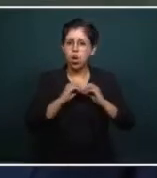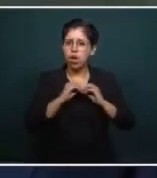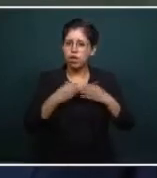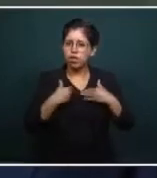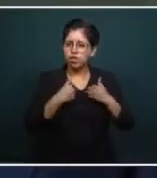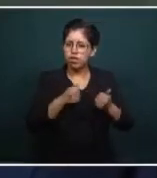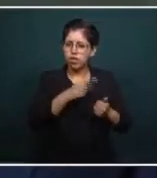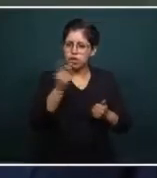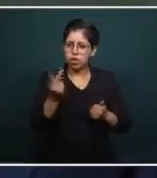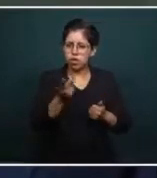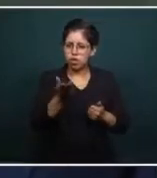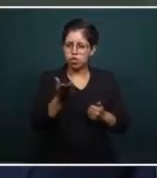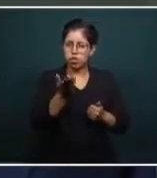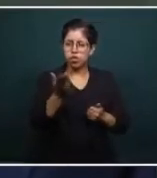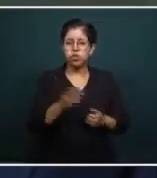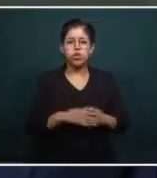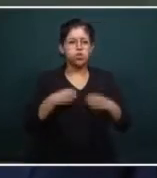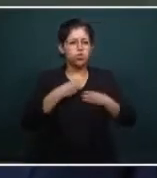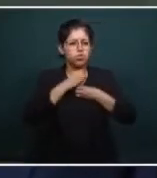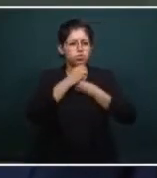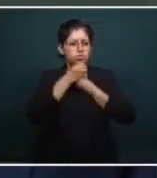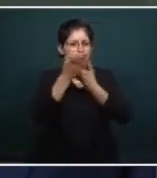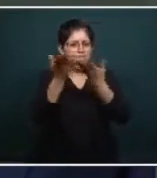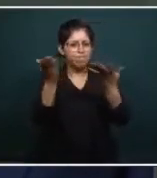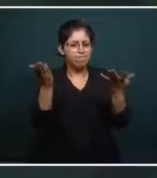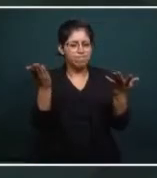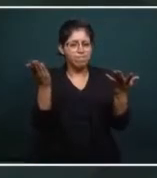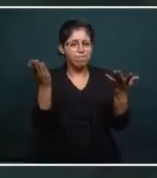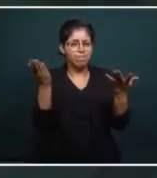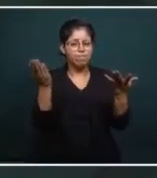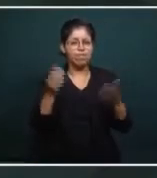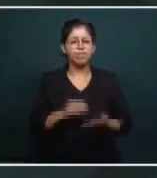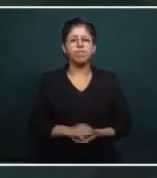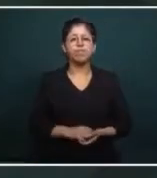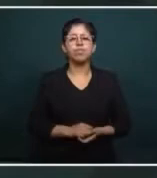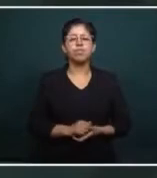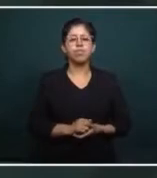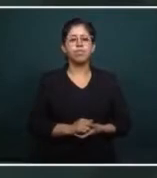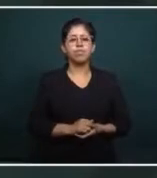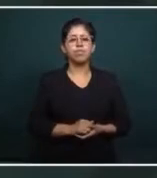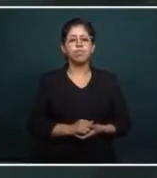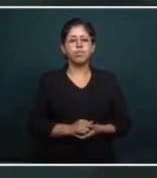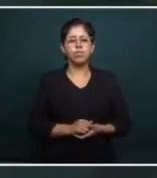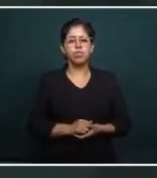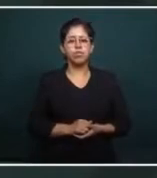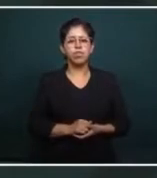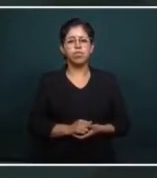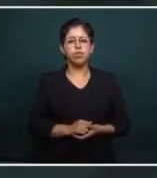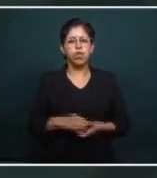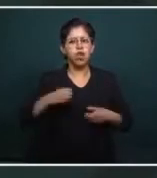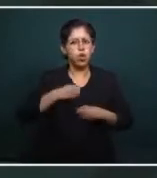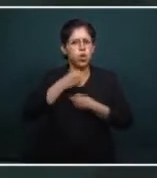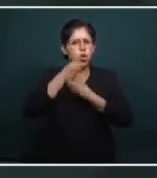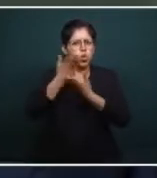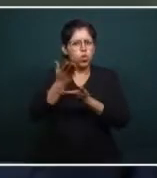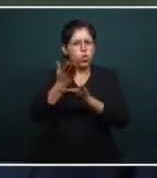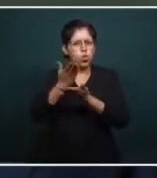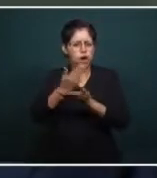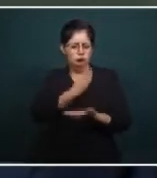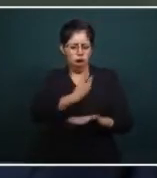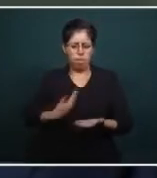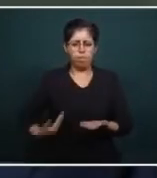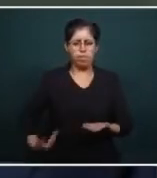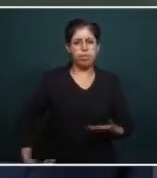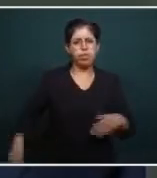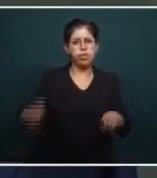manifiesto president-elect, y I se had los puse already started con this, mucha claridad and I exposed it with so much al clarity presidente Donald Trump. to